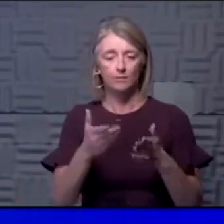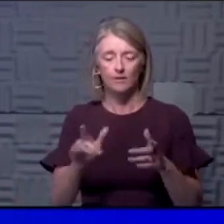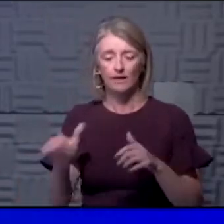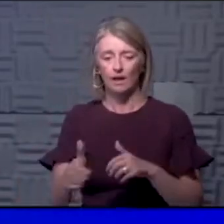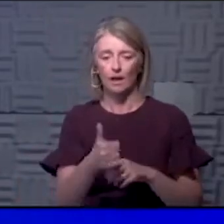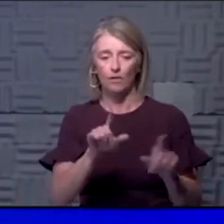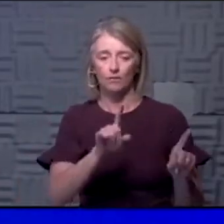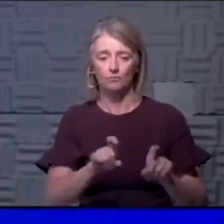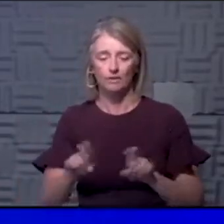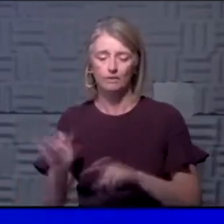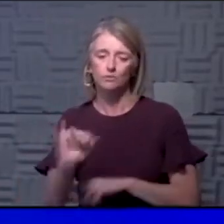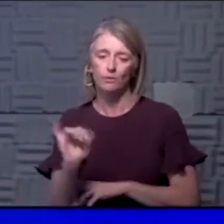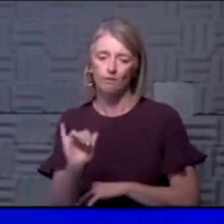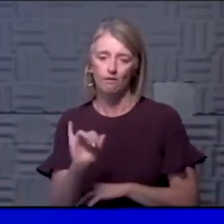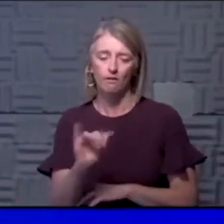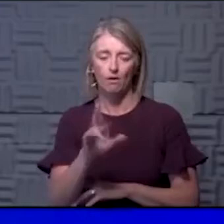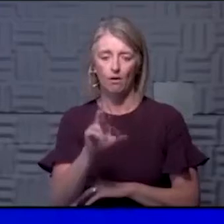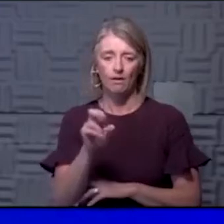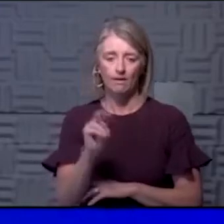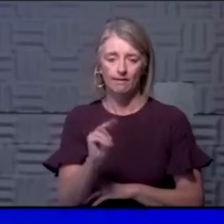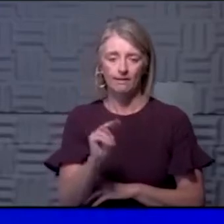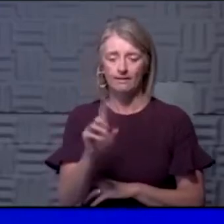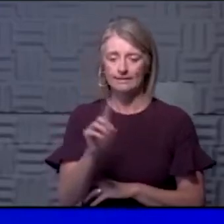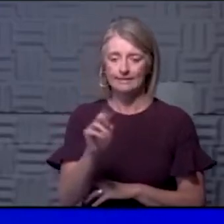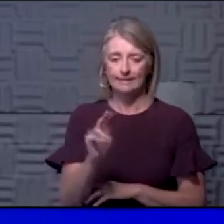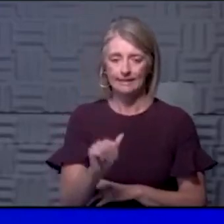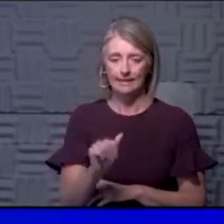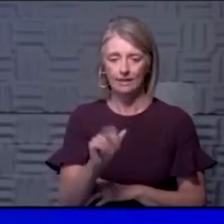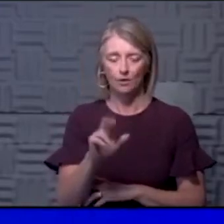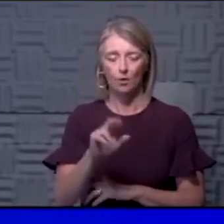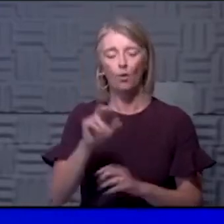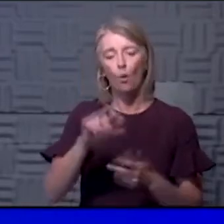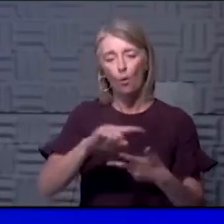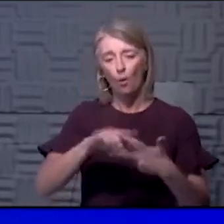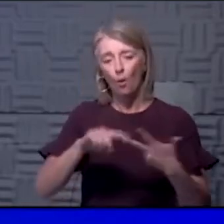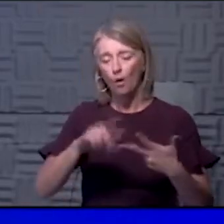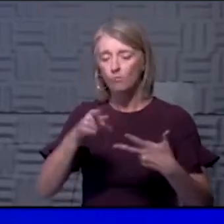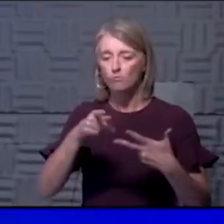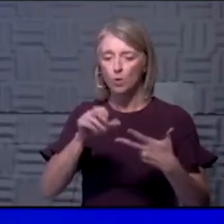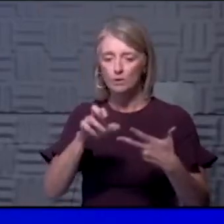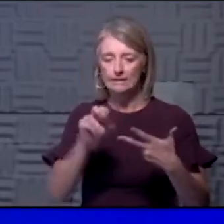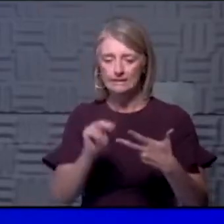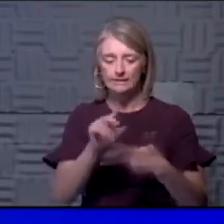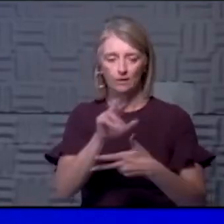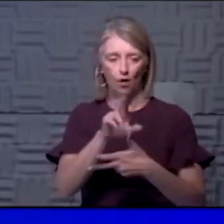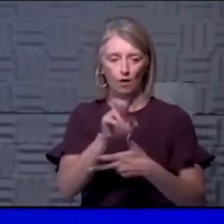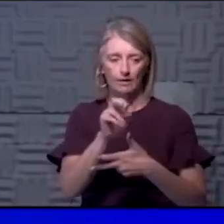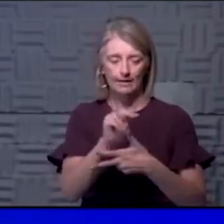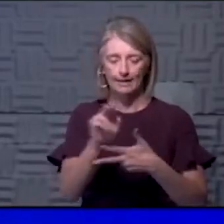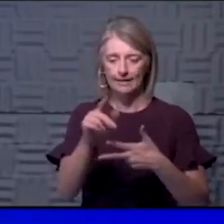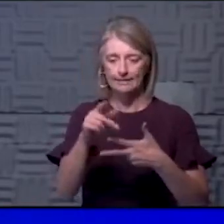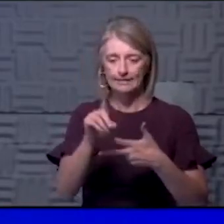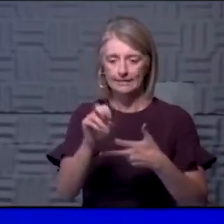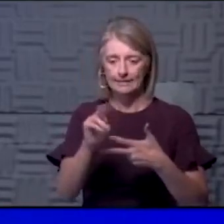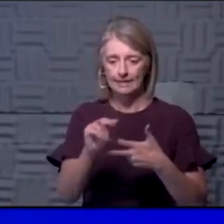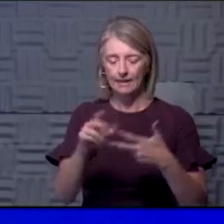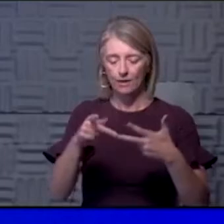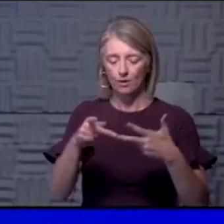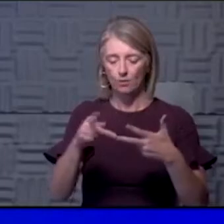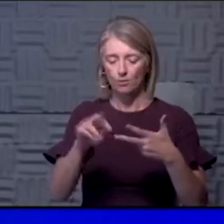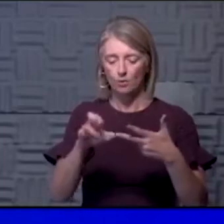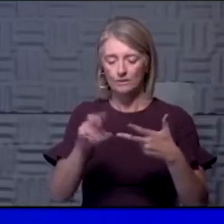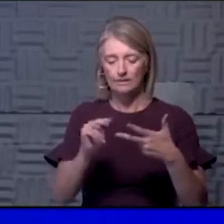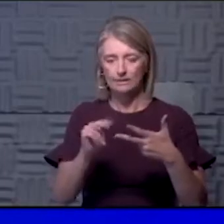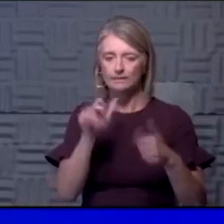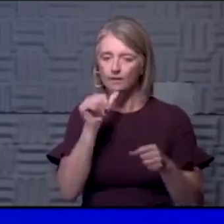well. For the most part, again, it's either the RNA or the DNA or the protein vaccines themselves, but really no